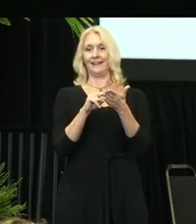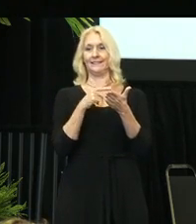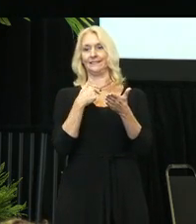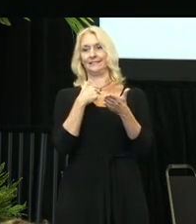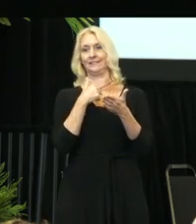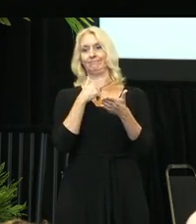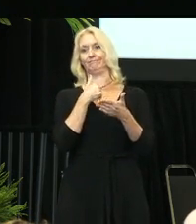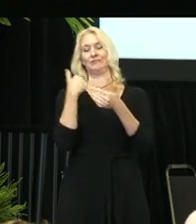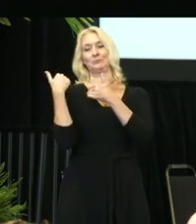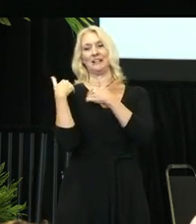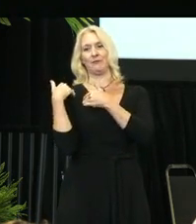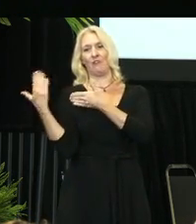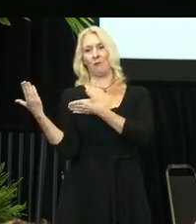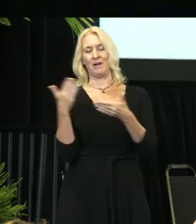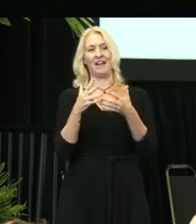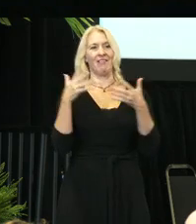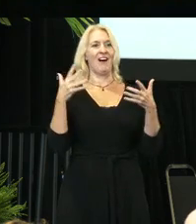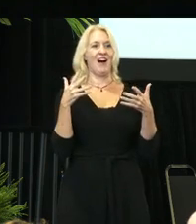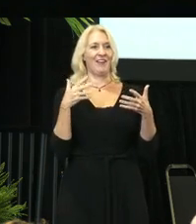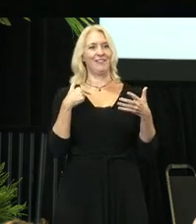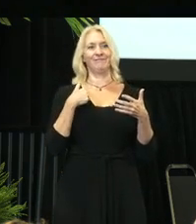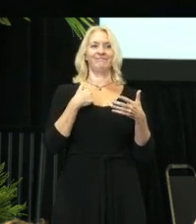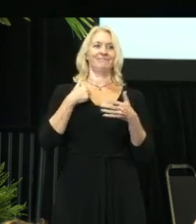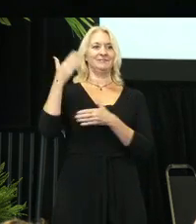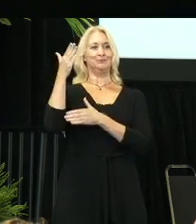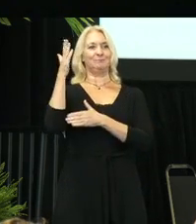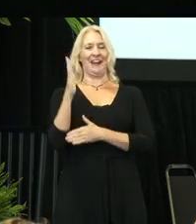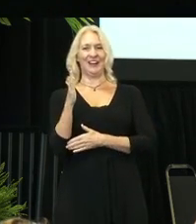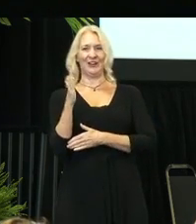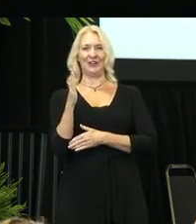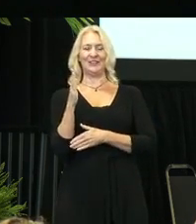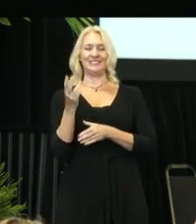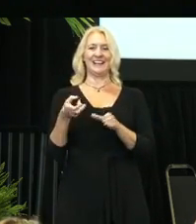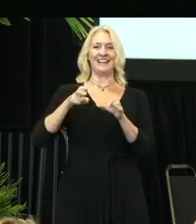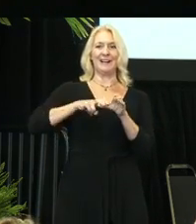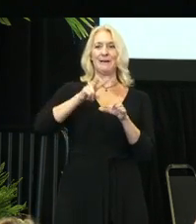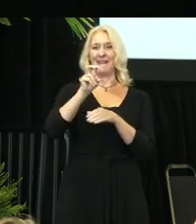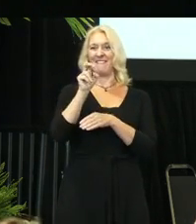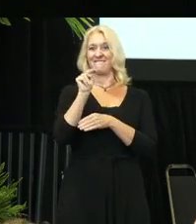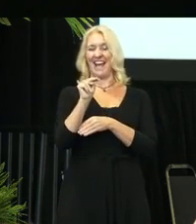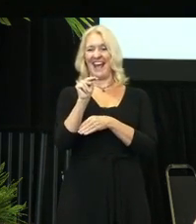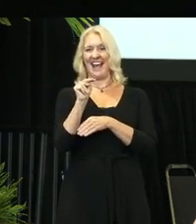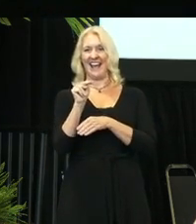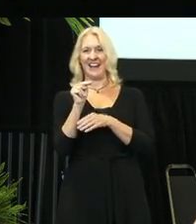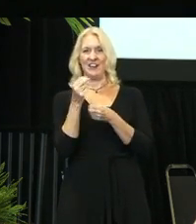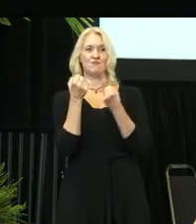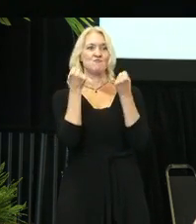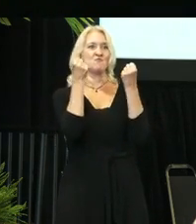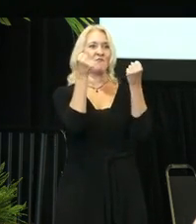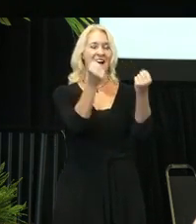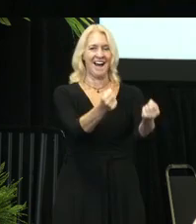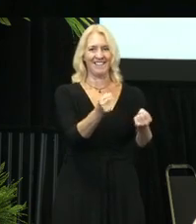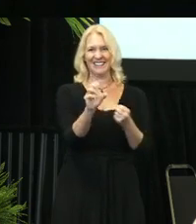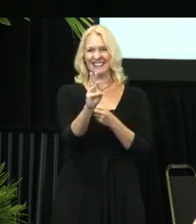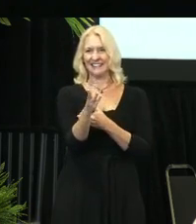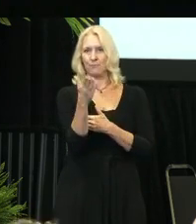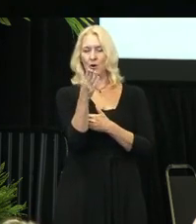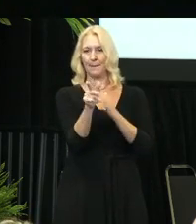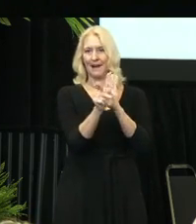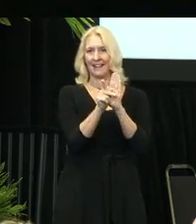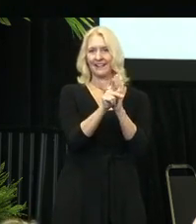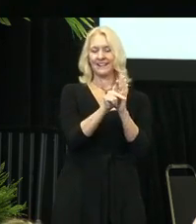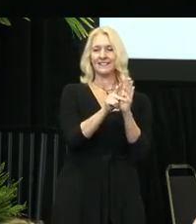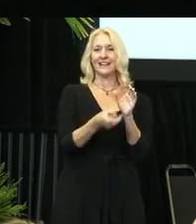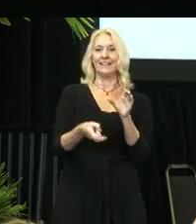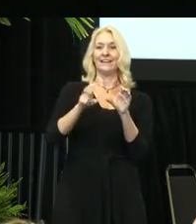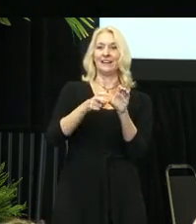dramatic undergraduates and stuff them in a passenger van at 6 in the morning, and then drive them to Pensacola, where they talk all weekend, and then stuff them back in the same van